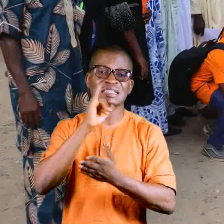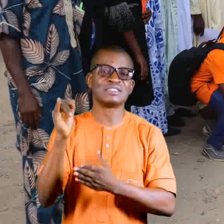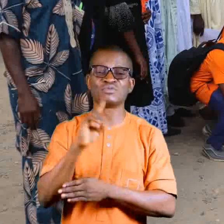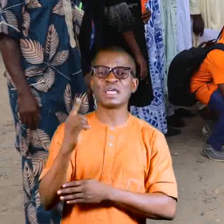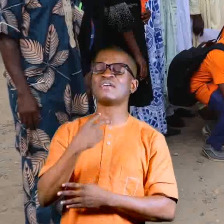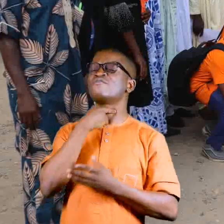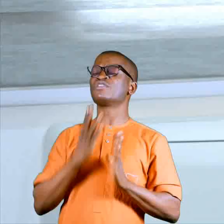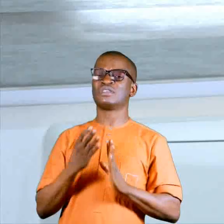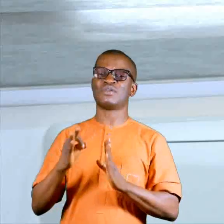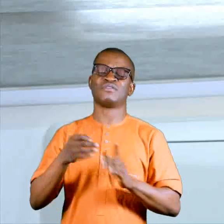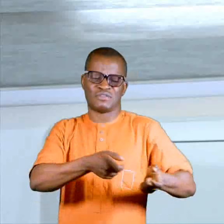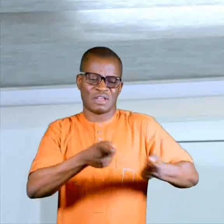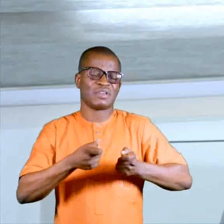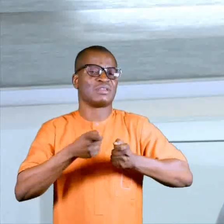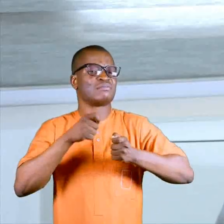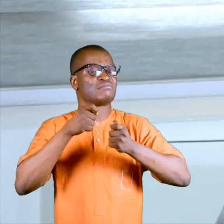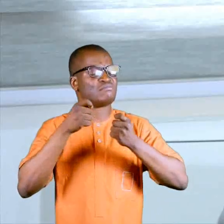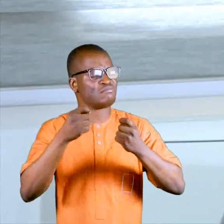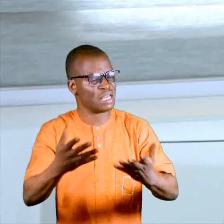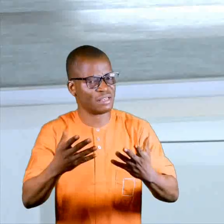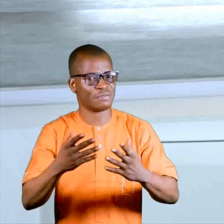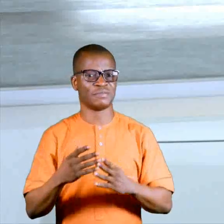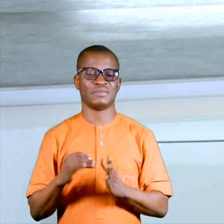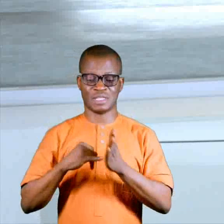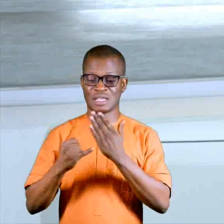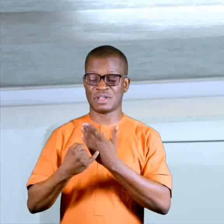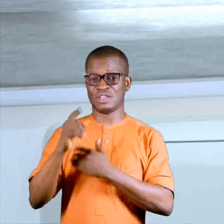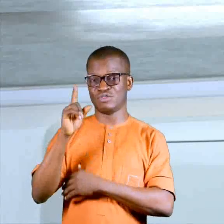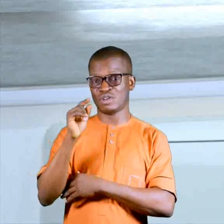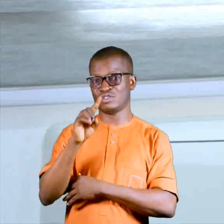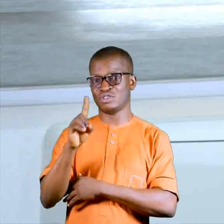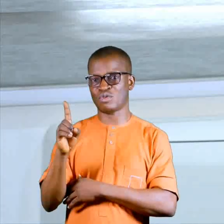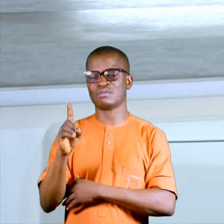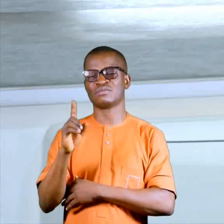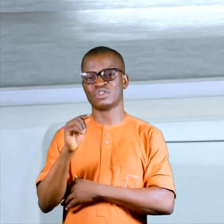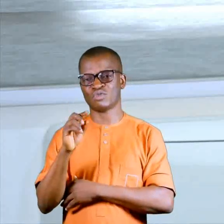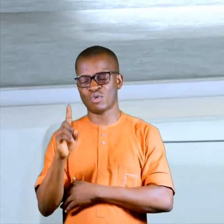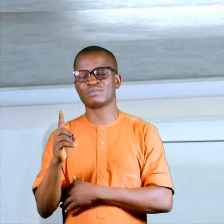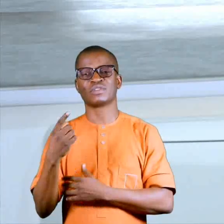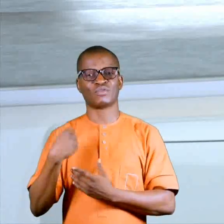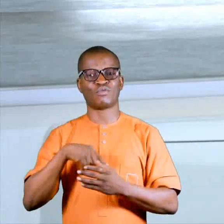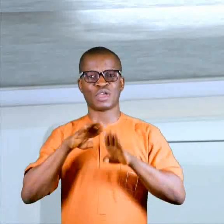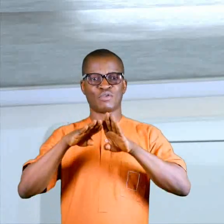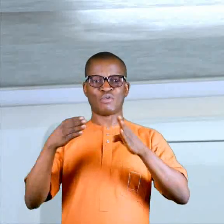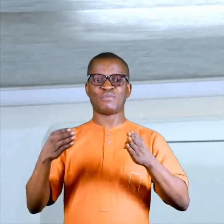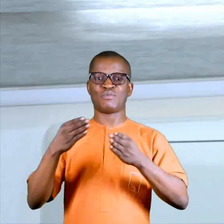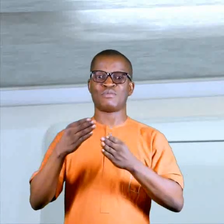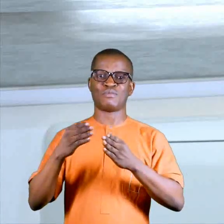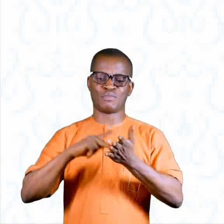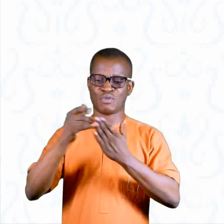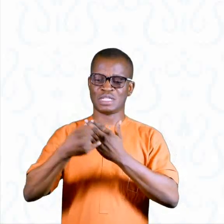human trafficking are recruited. Expertise France in January 2021 commissioned a grants process